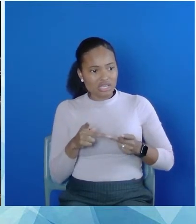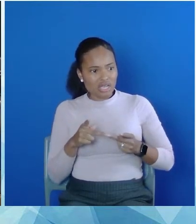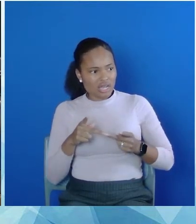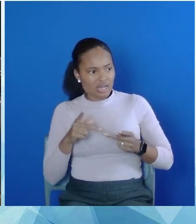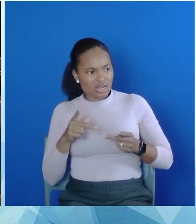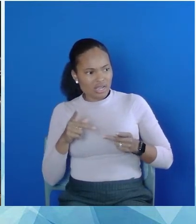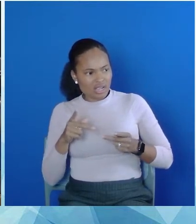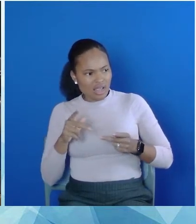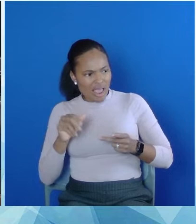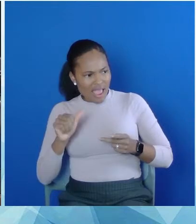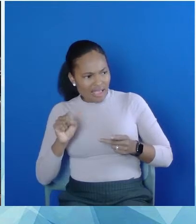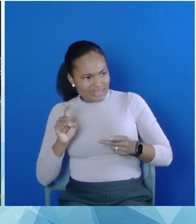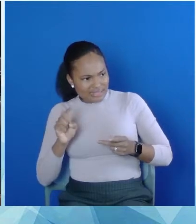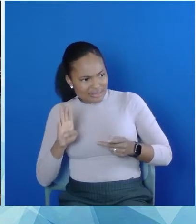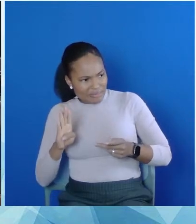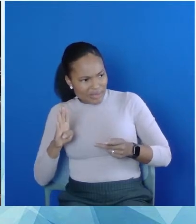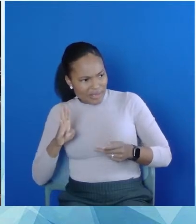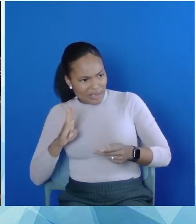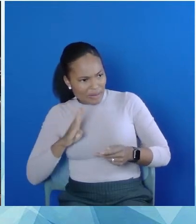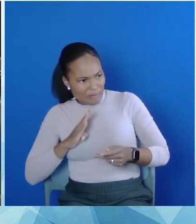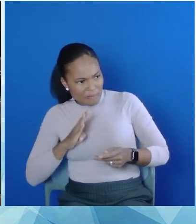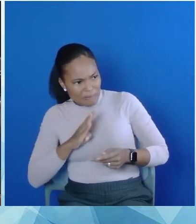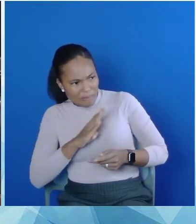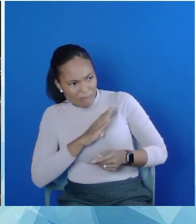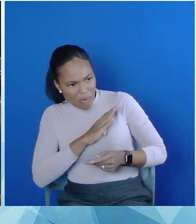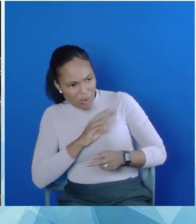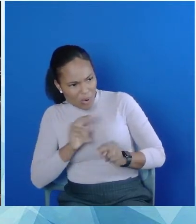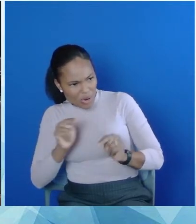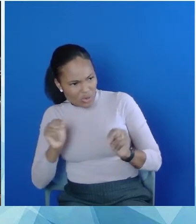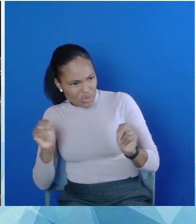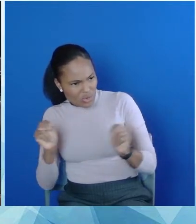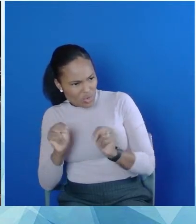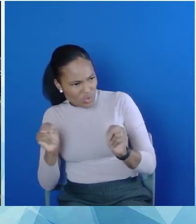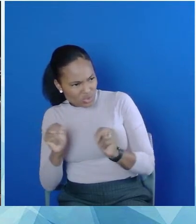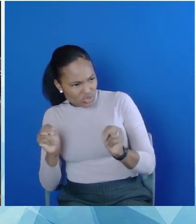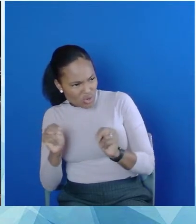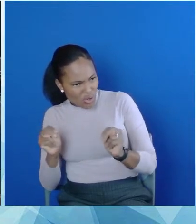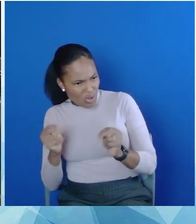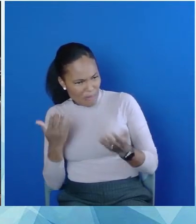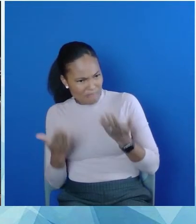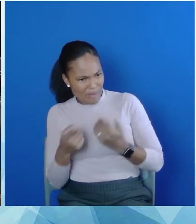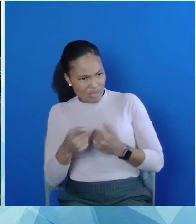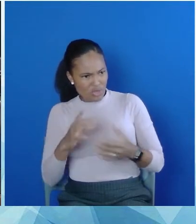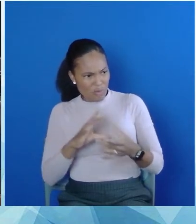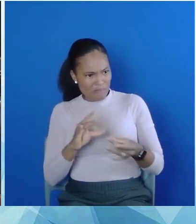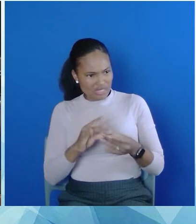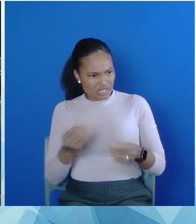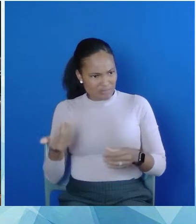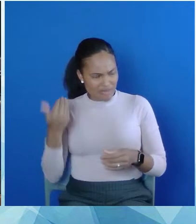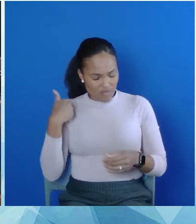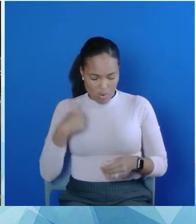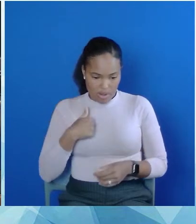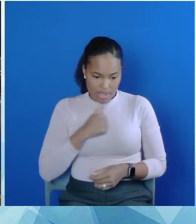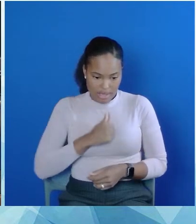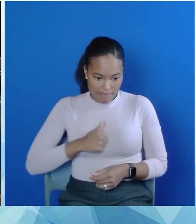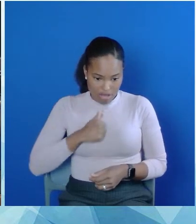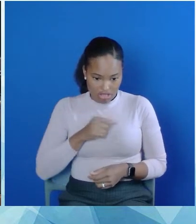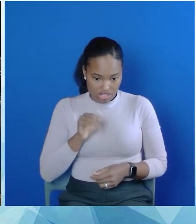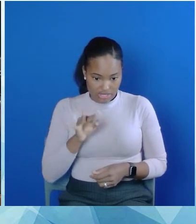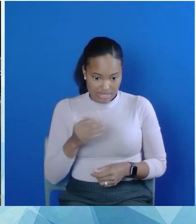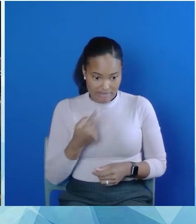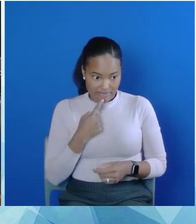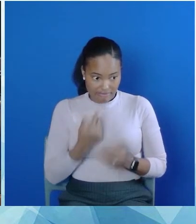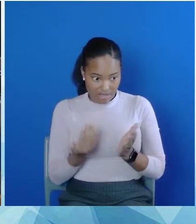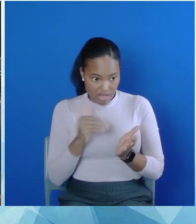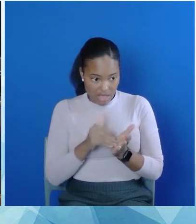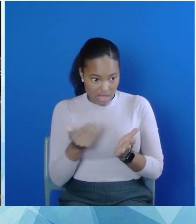position of neutrality and maybe you mentioned this before, maybe it was, and I apologize if it's redundancy, but can you